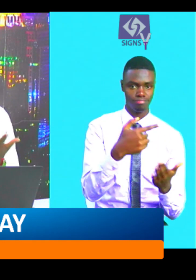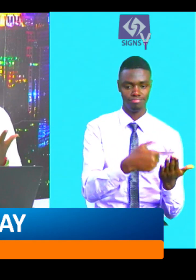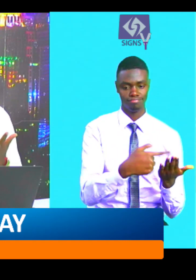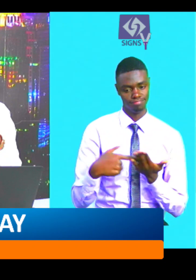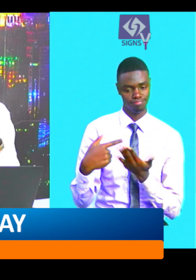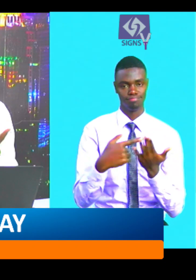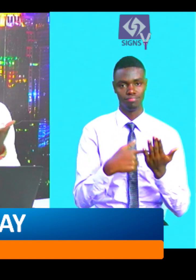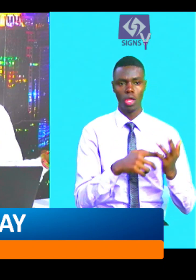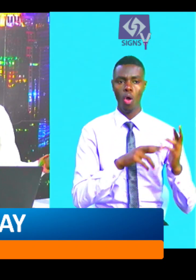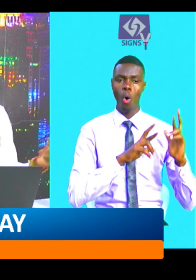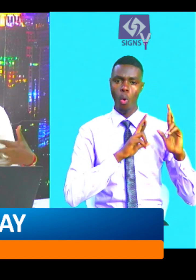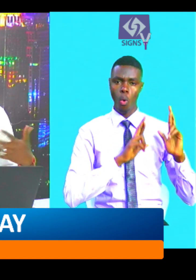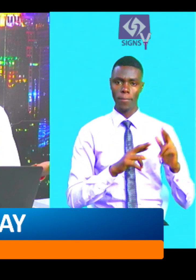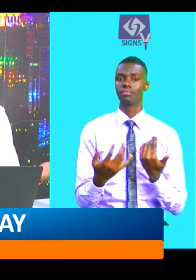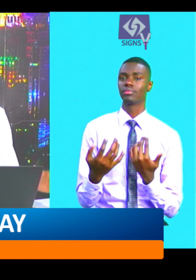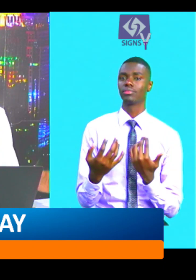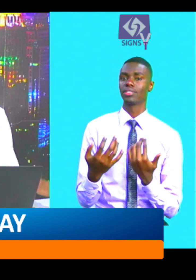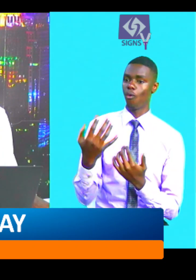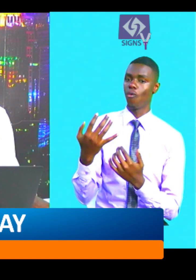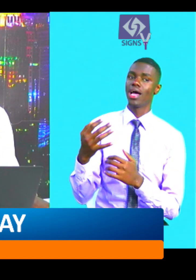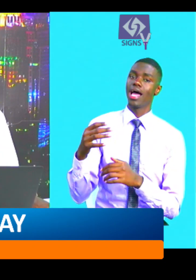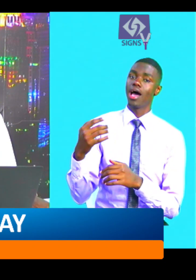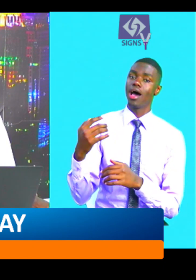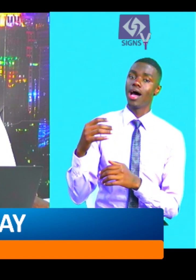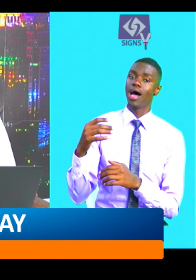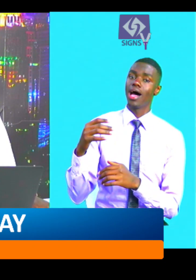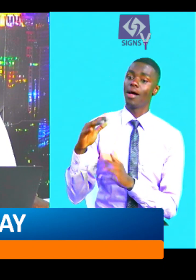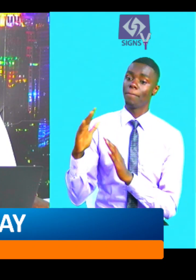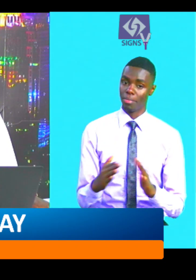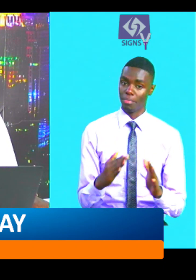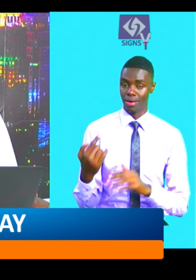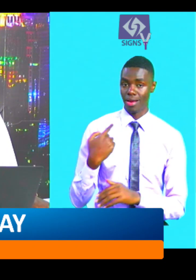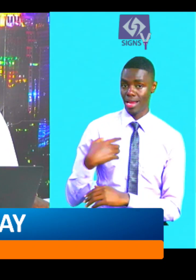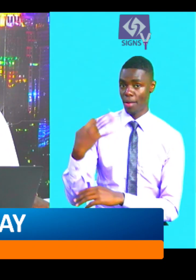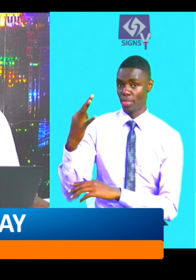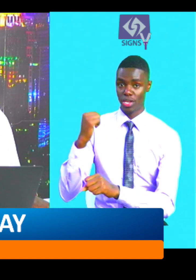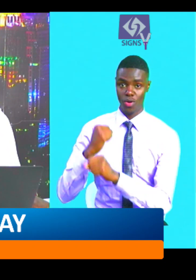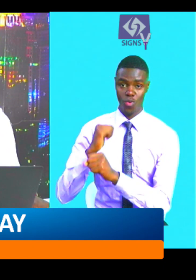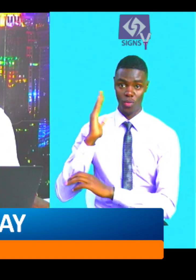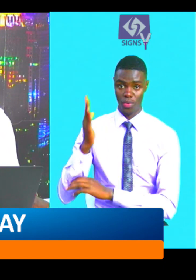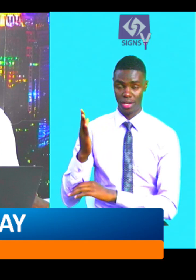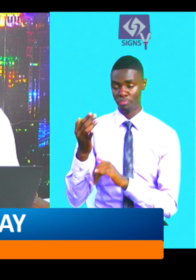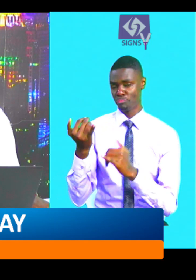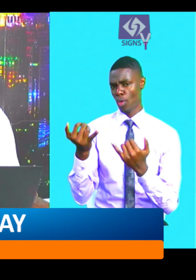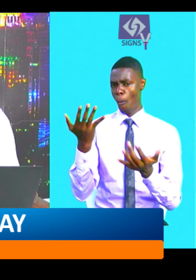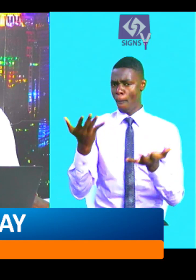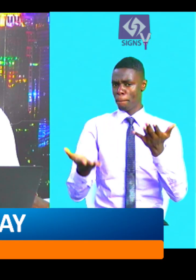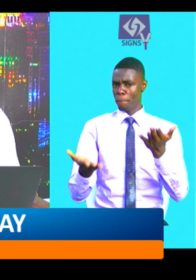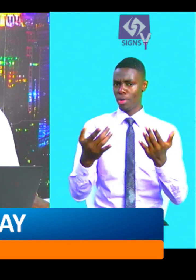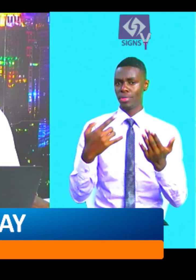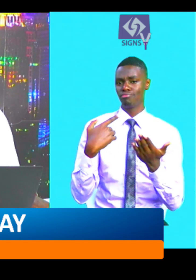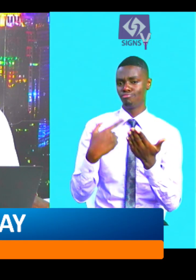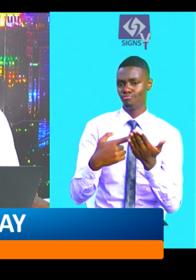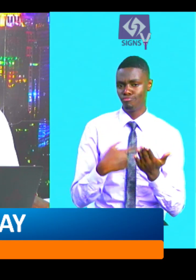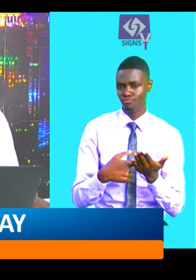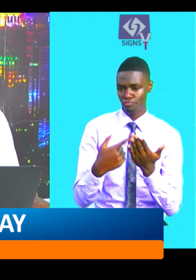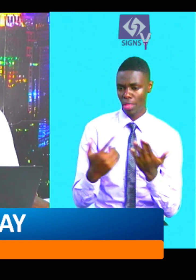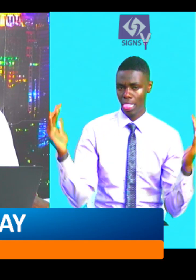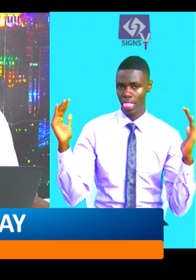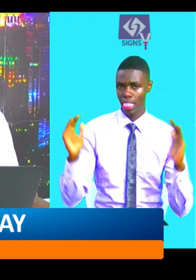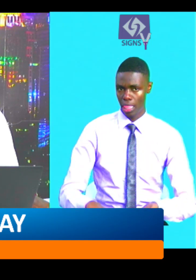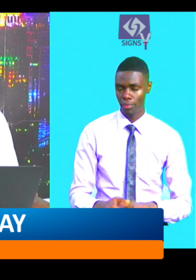convincing for Yes. them to be back on the same page. So we will go back to the streets. Yes. The talks will not happen. We will go back to the streets, and then